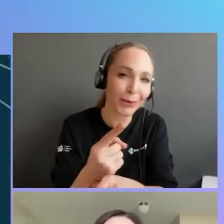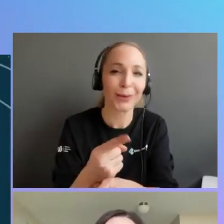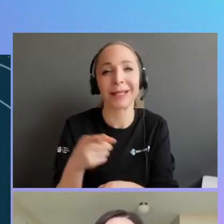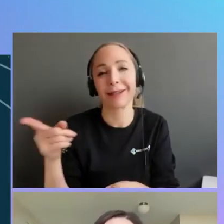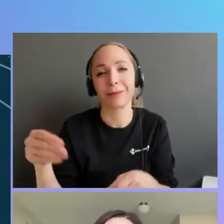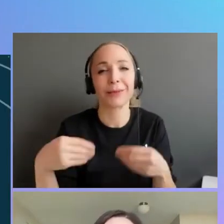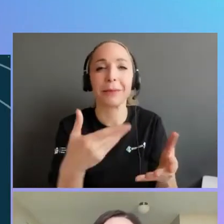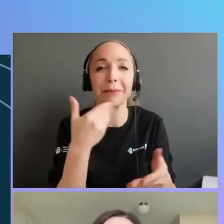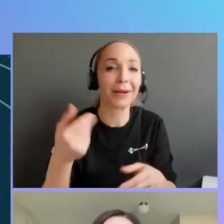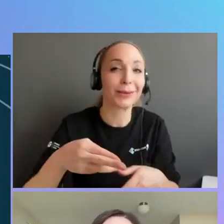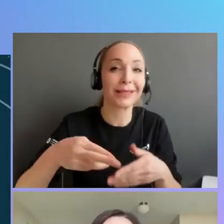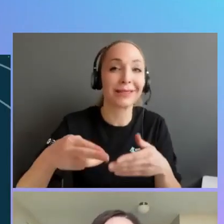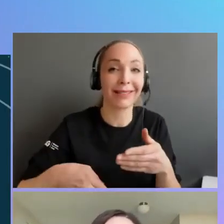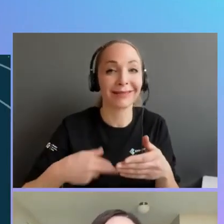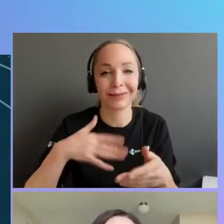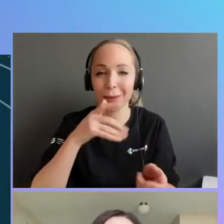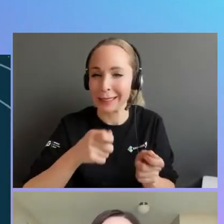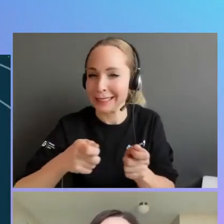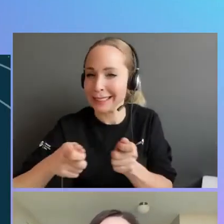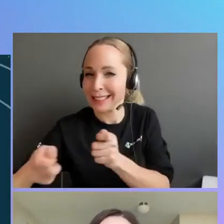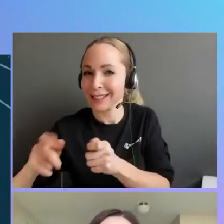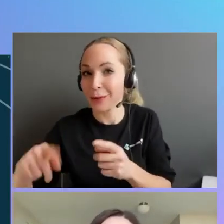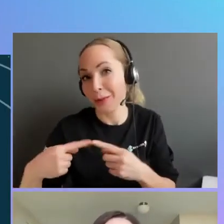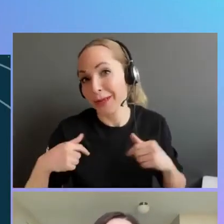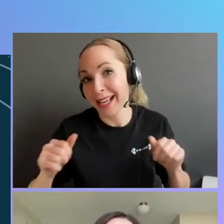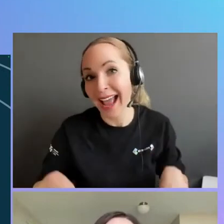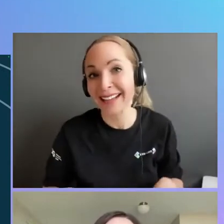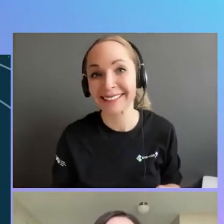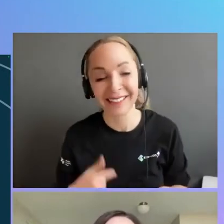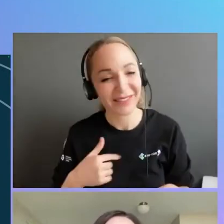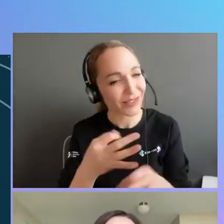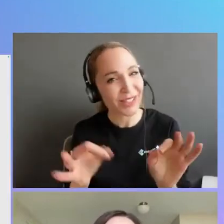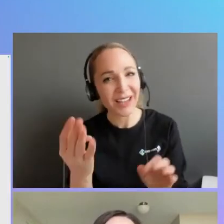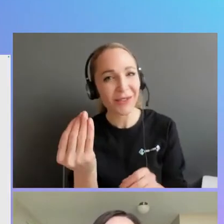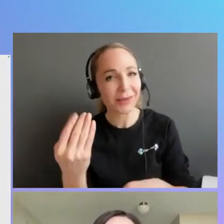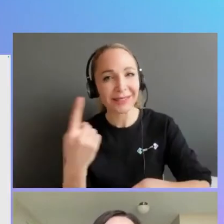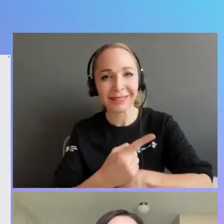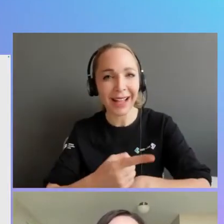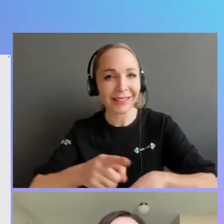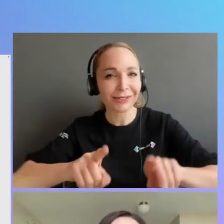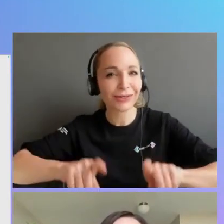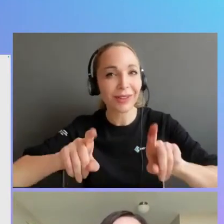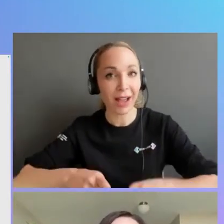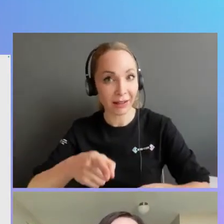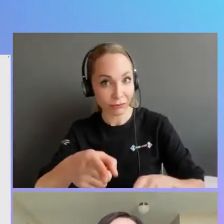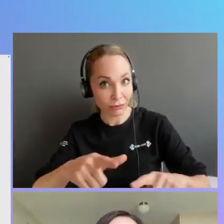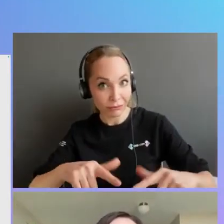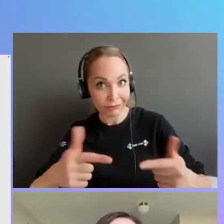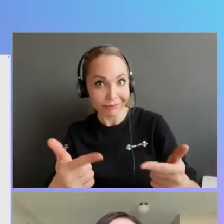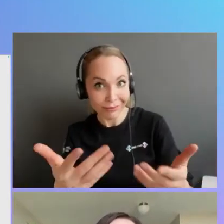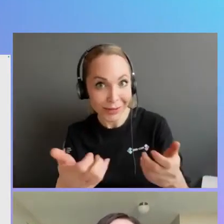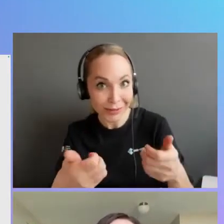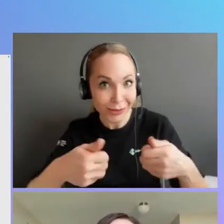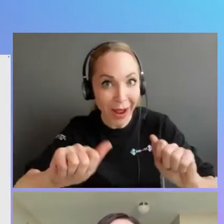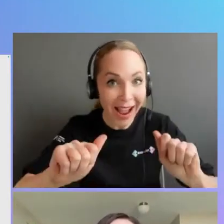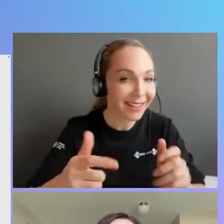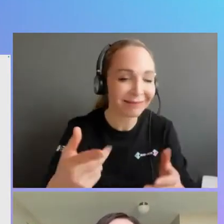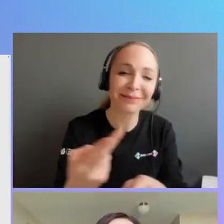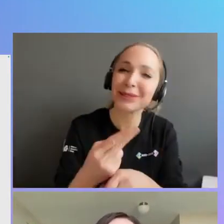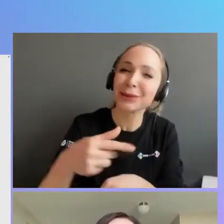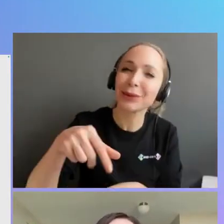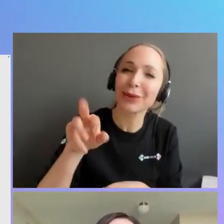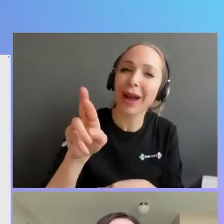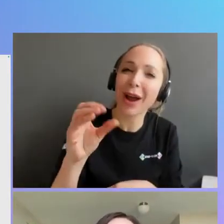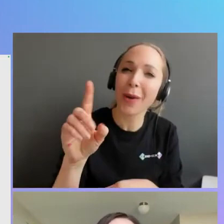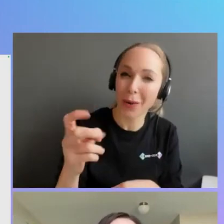So just a reminder before I wrap up here is that we do have a free 14-day trial. So if you want to try it out, you can use this QR code that I've got up on